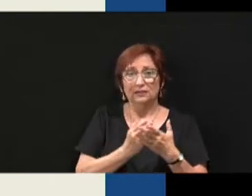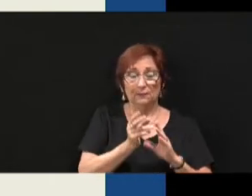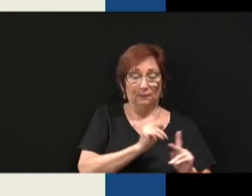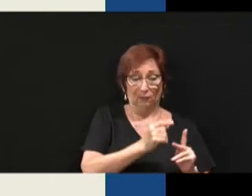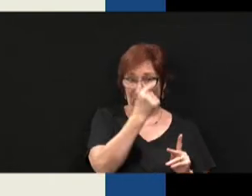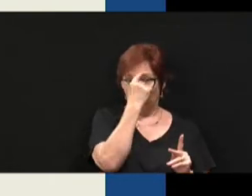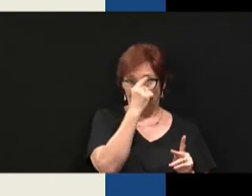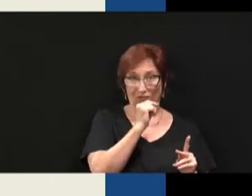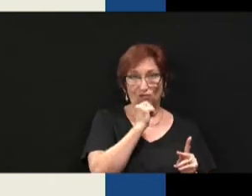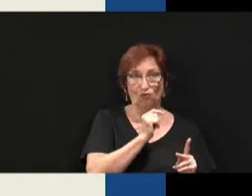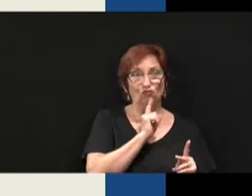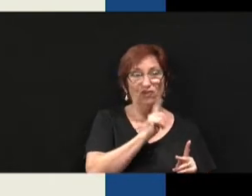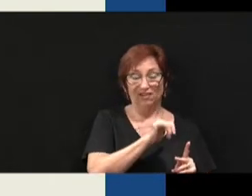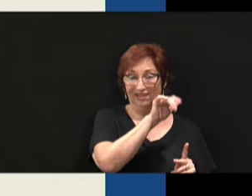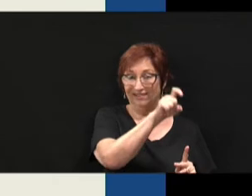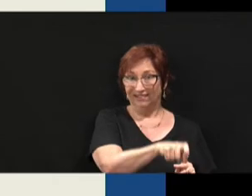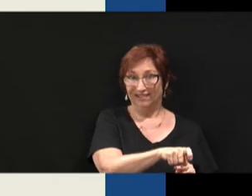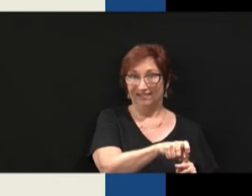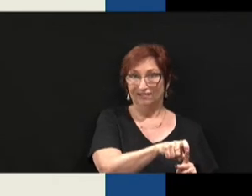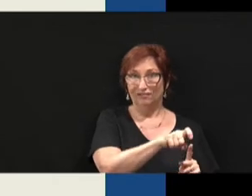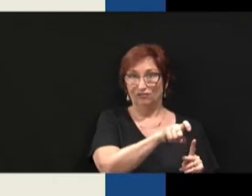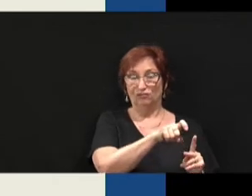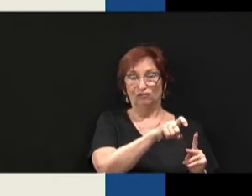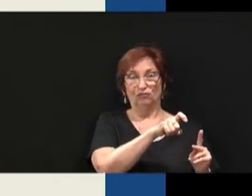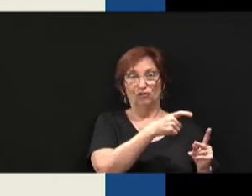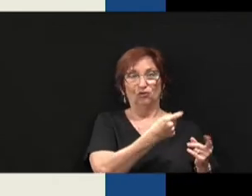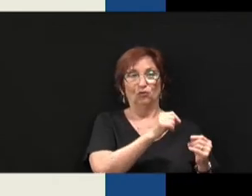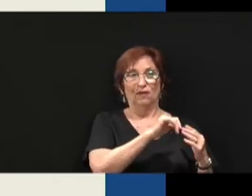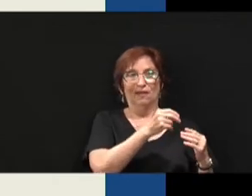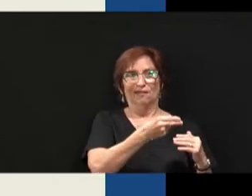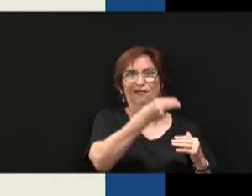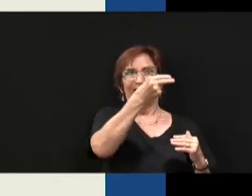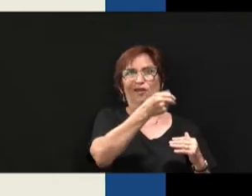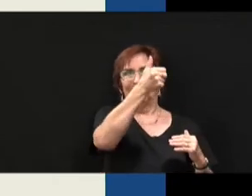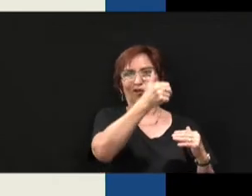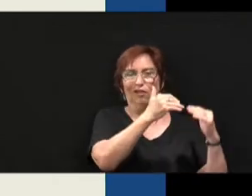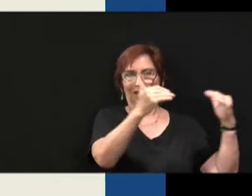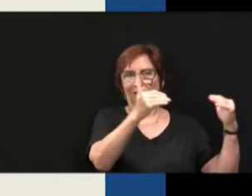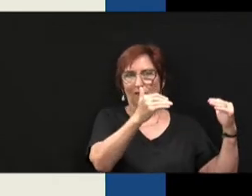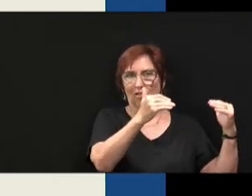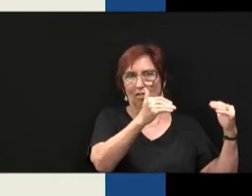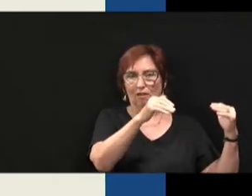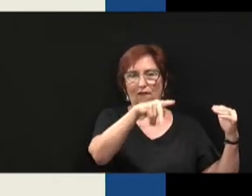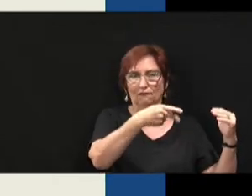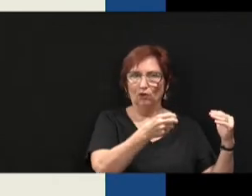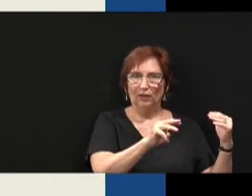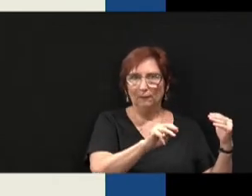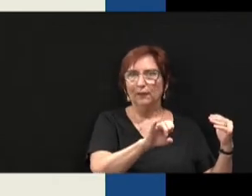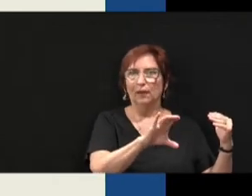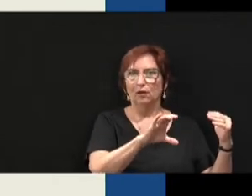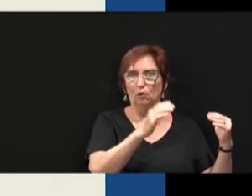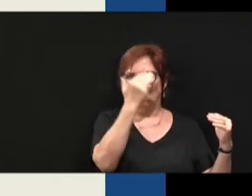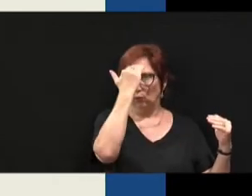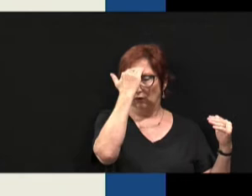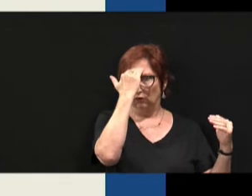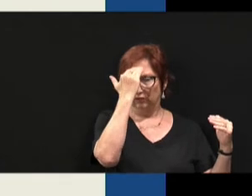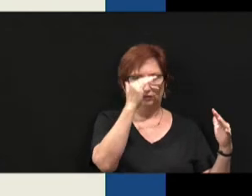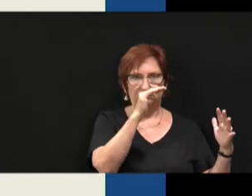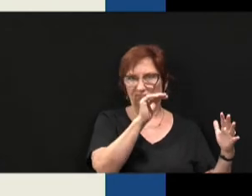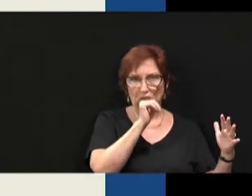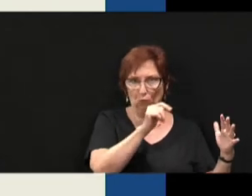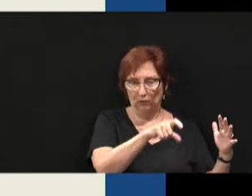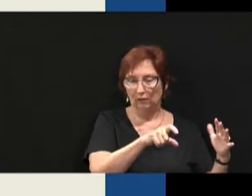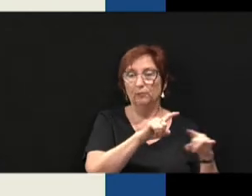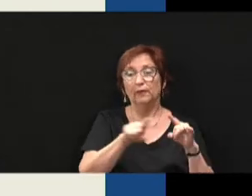you don't really have to get into higher level phonemic awareness tasks, but then there's